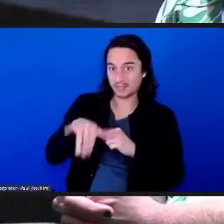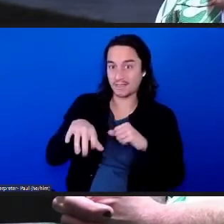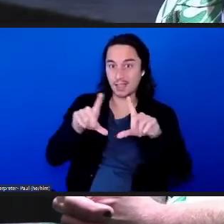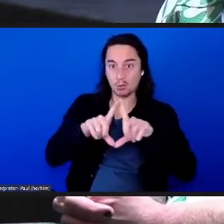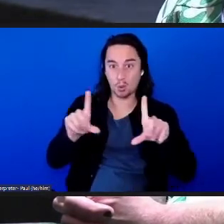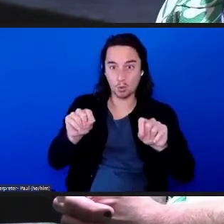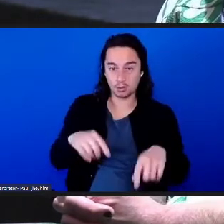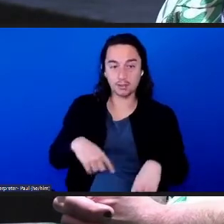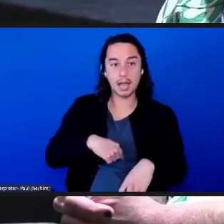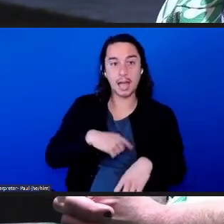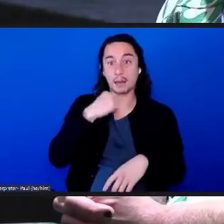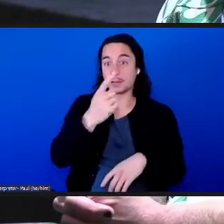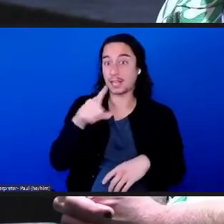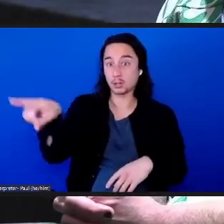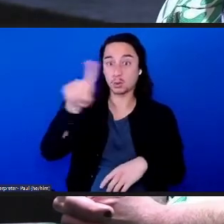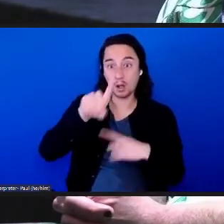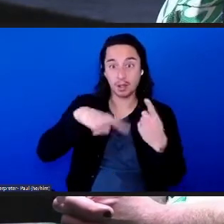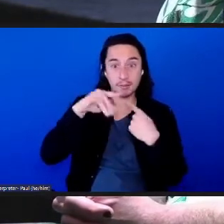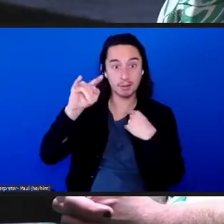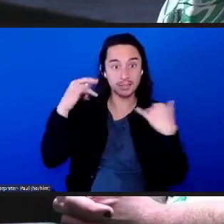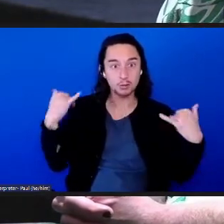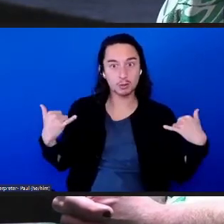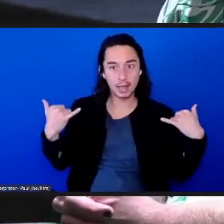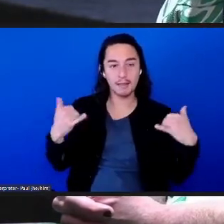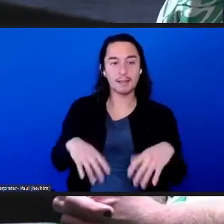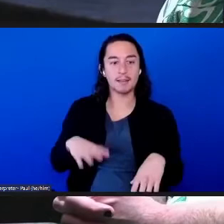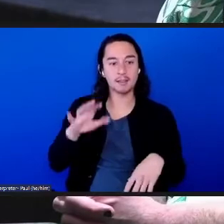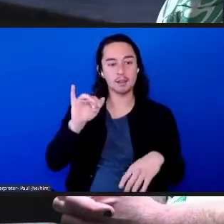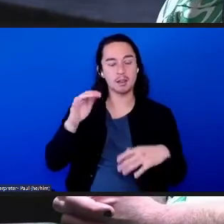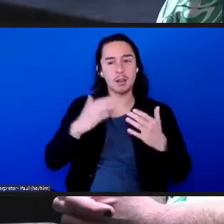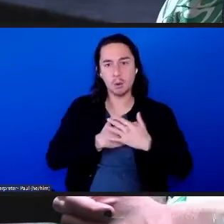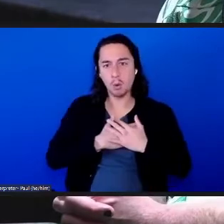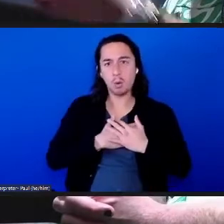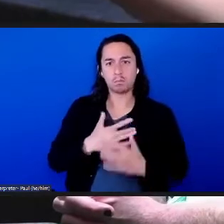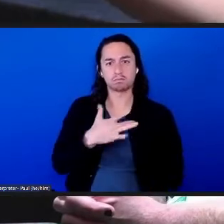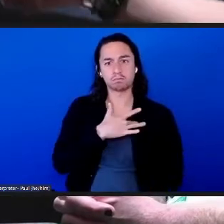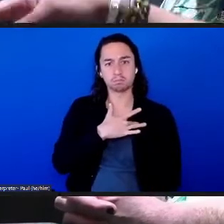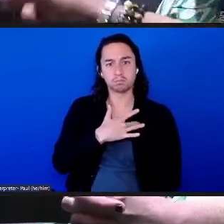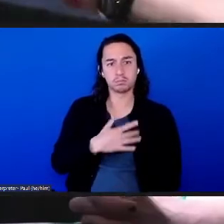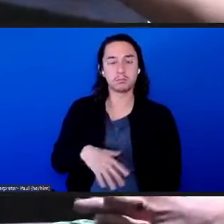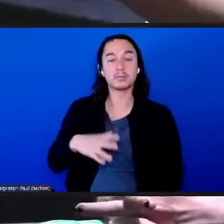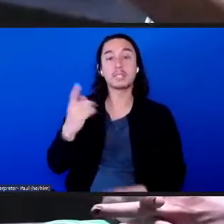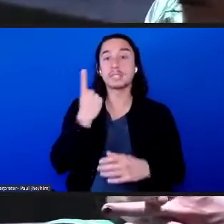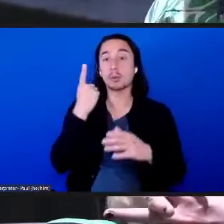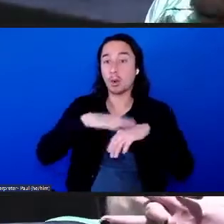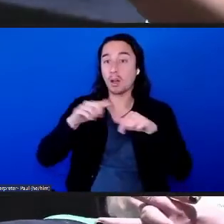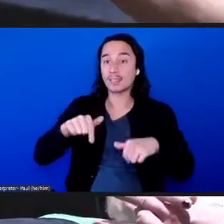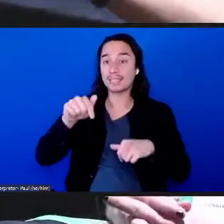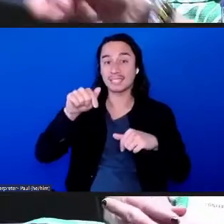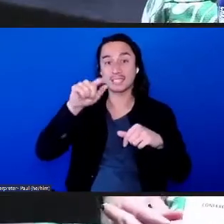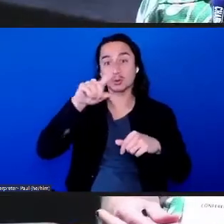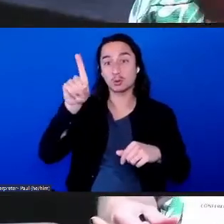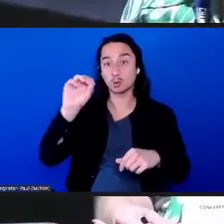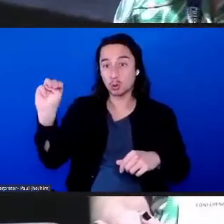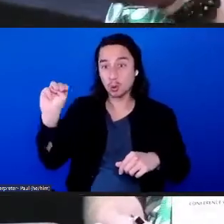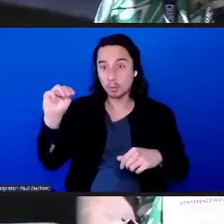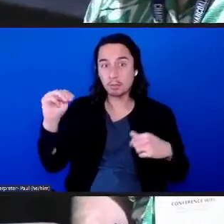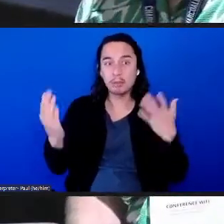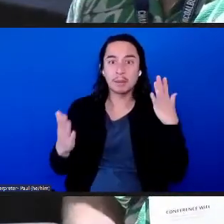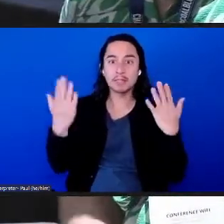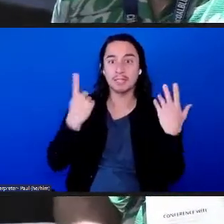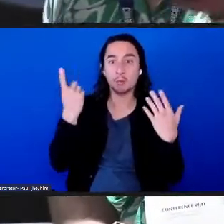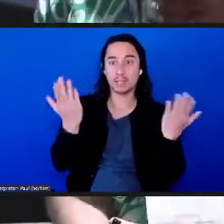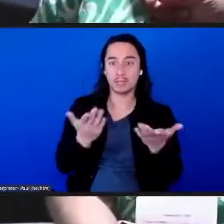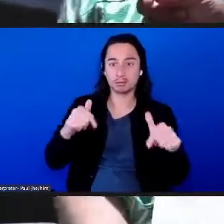I'm telling you all about it today. That's how much it meant to me. There's somebody on this Zoom screen, there may be somebody in this room that could